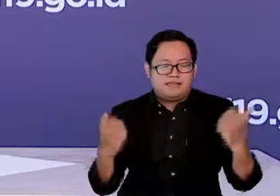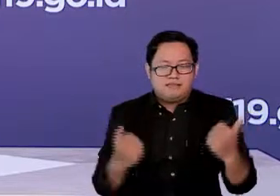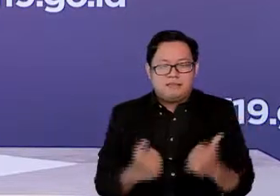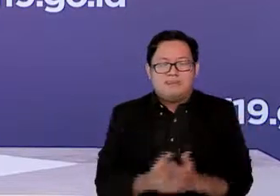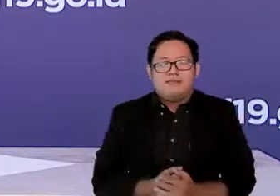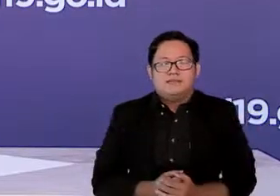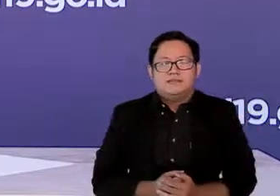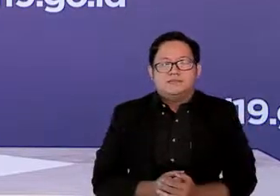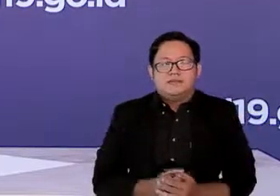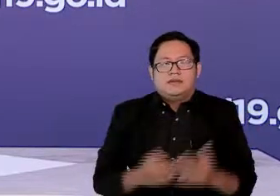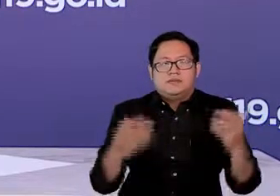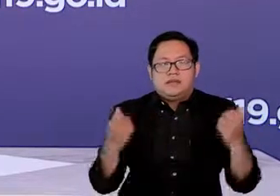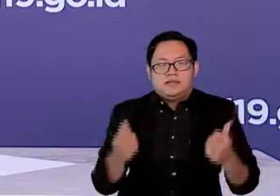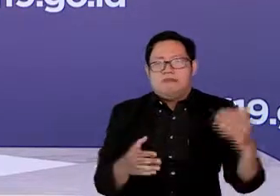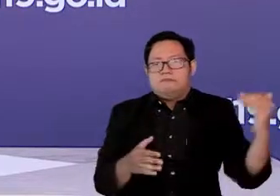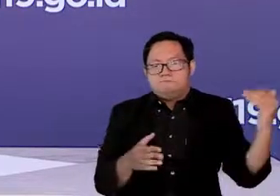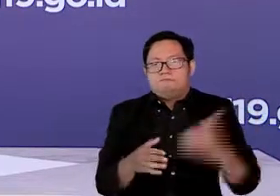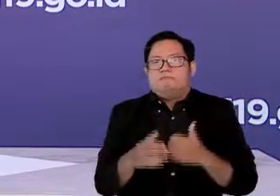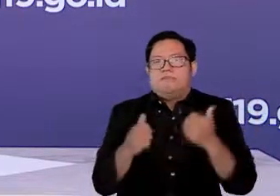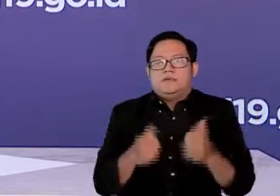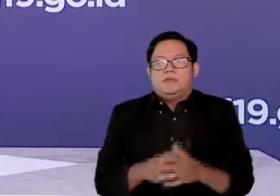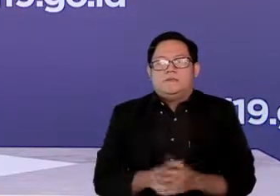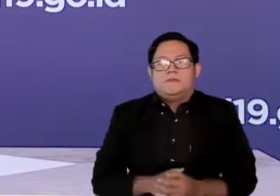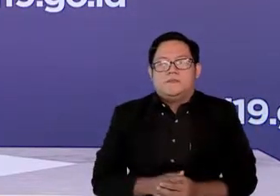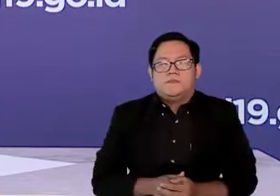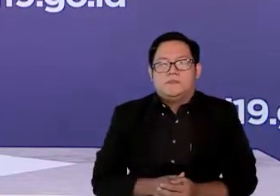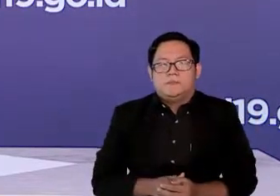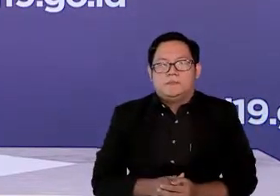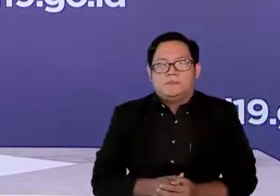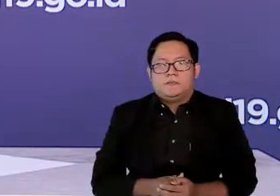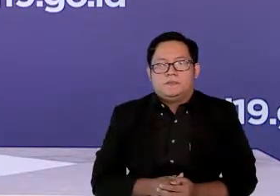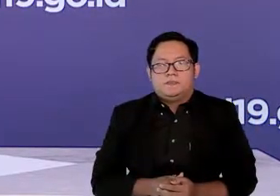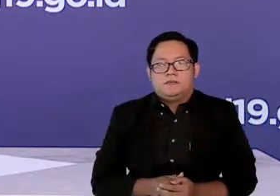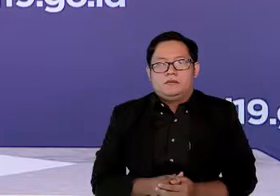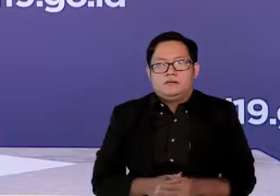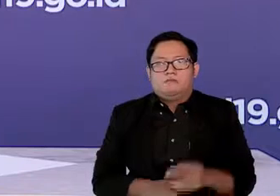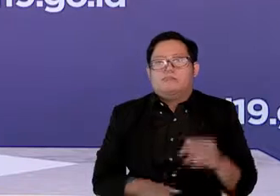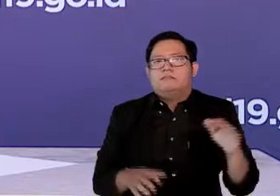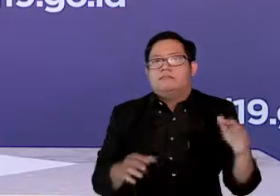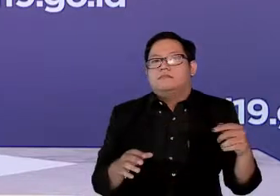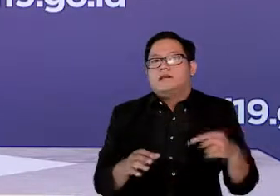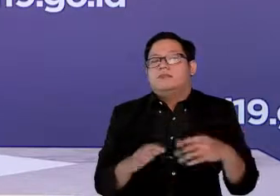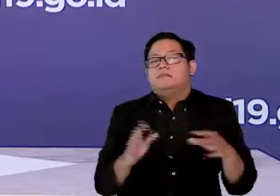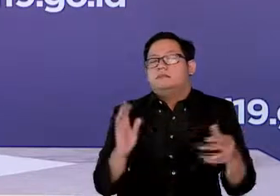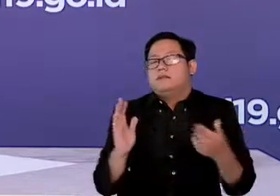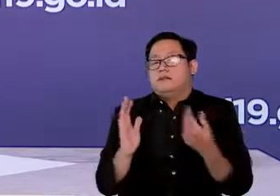as stated in the ministerial decree of the Ministry of Law and Human Rights number 27, year